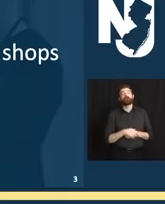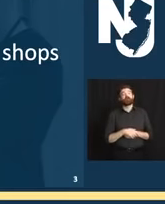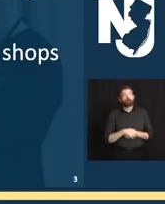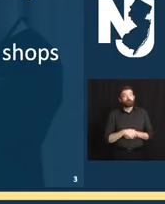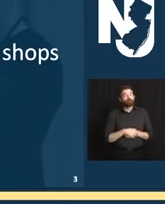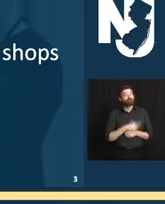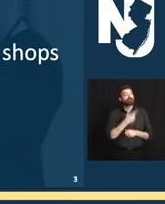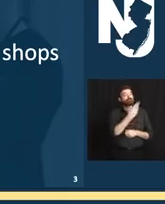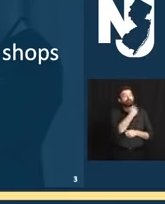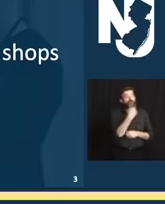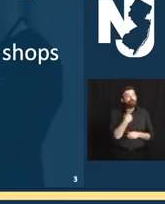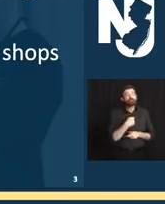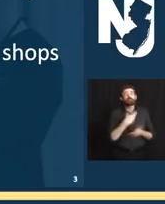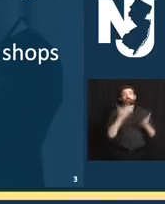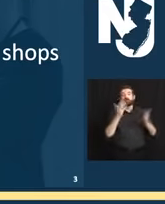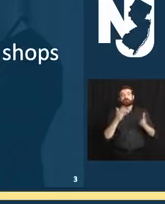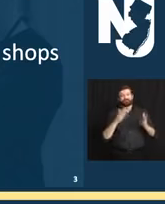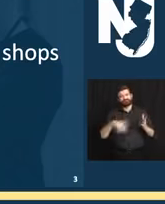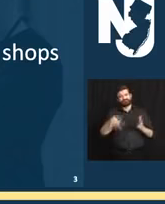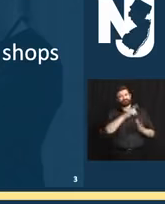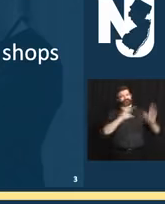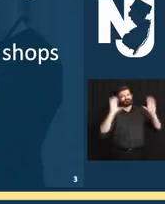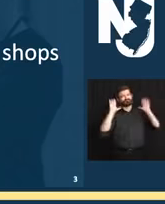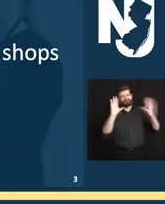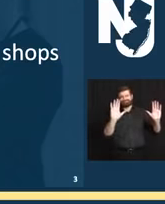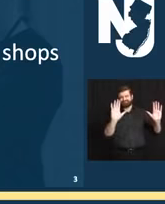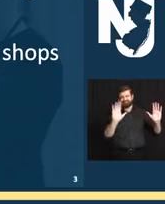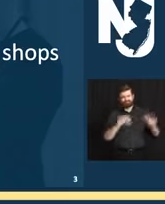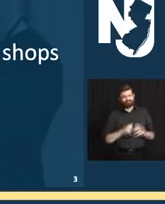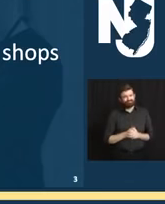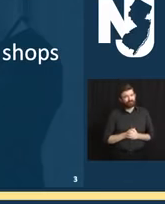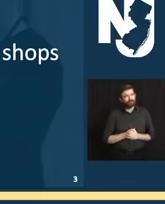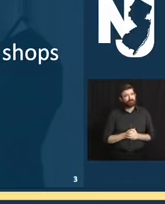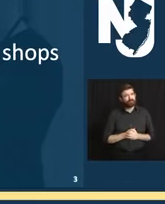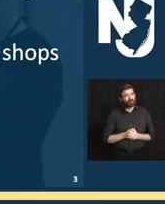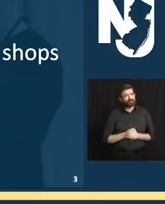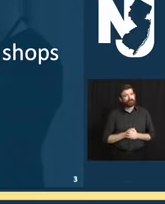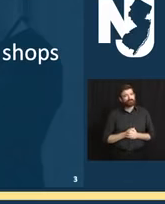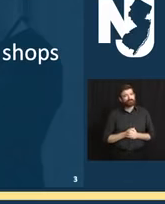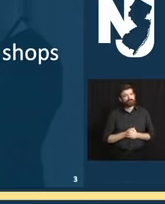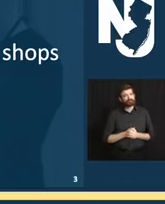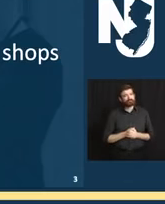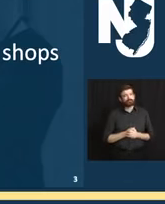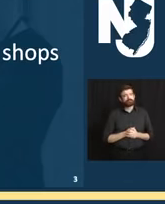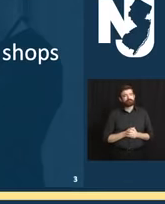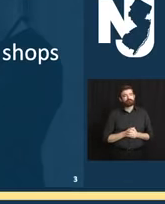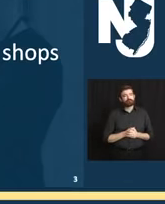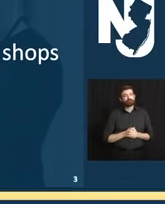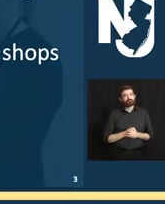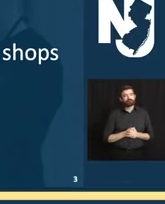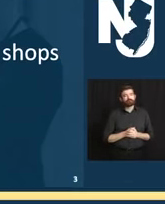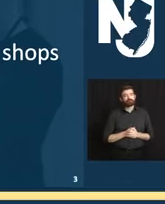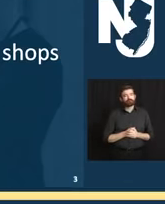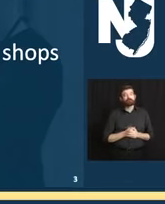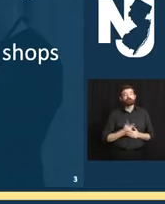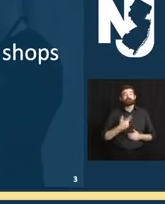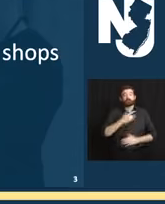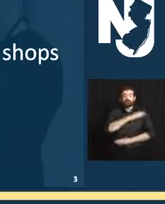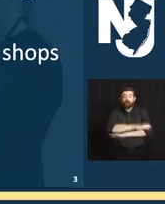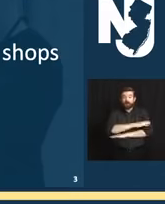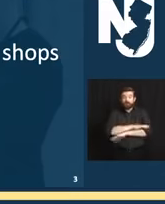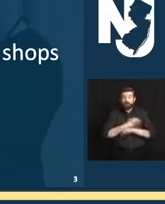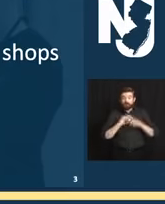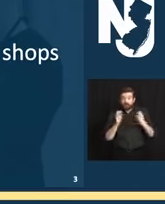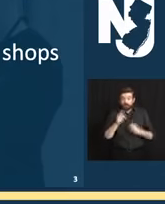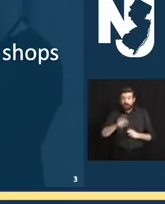where people clearly, including yours truly, had my mask off, but a paucity of masks on people who were just